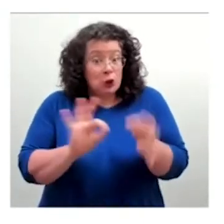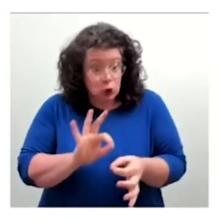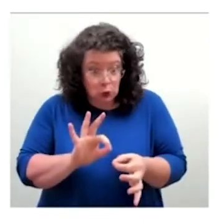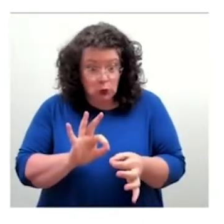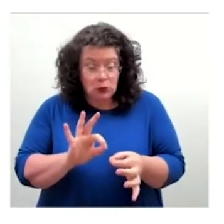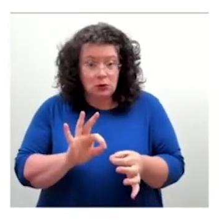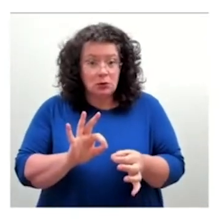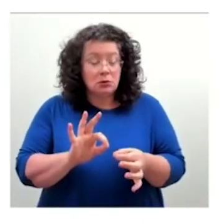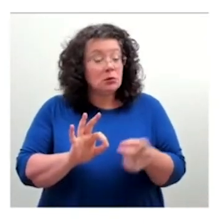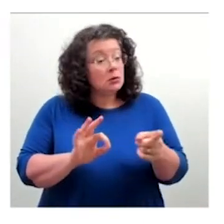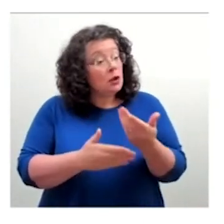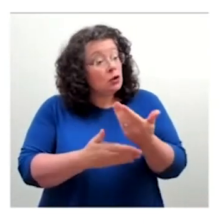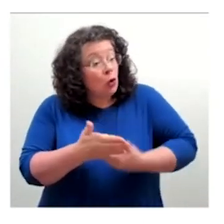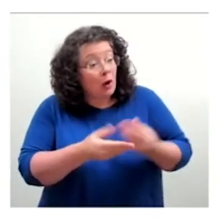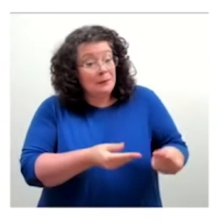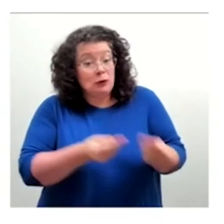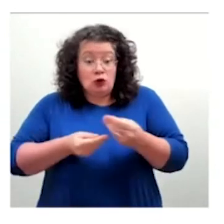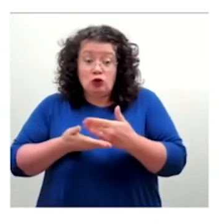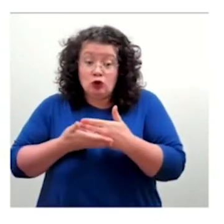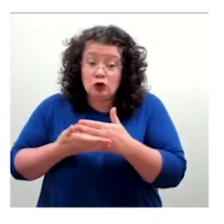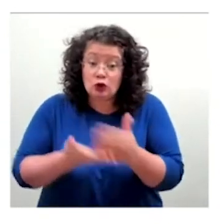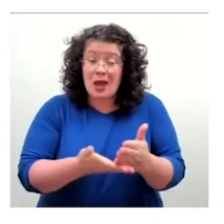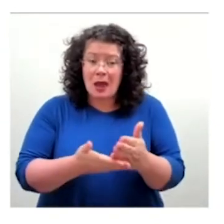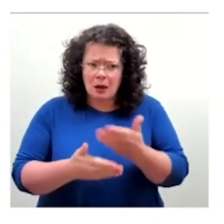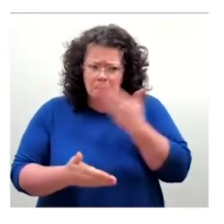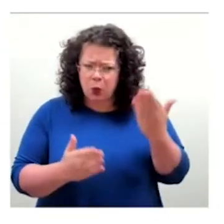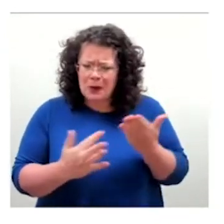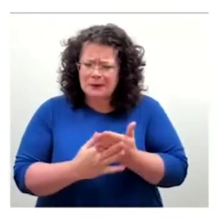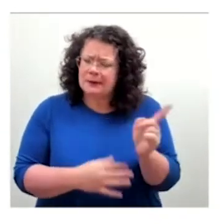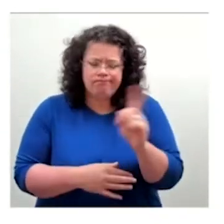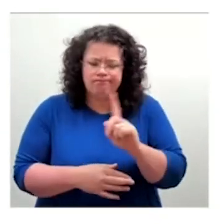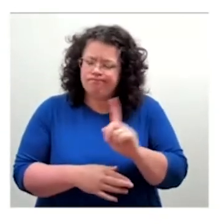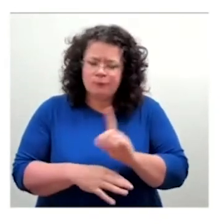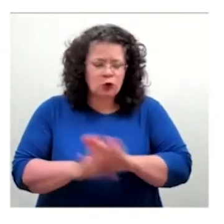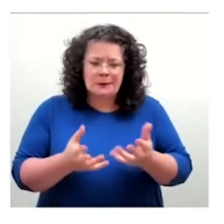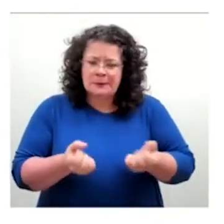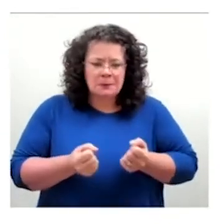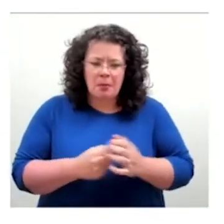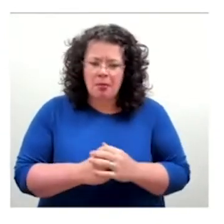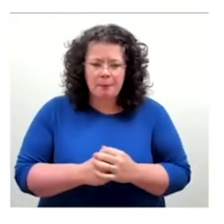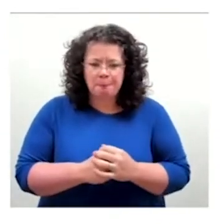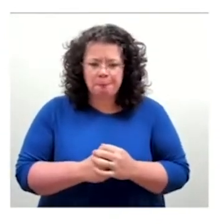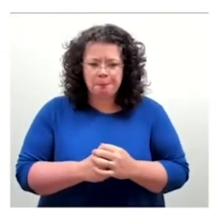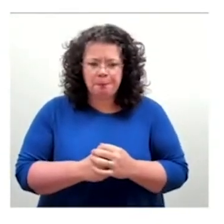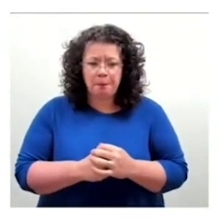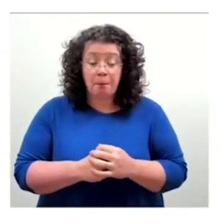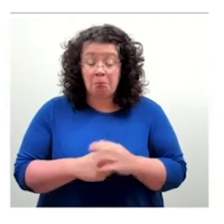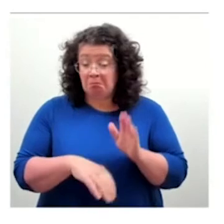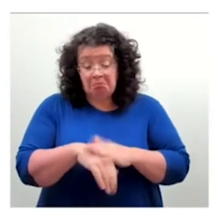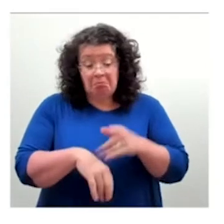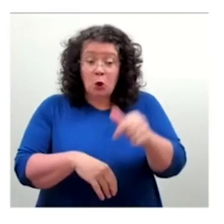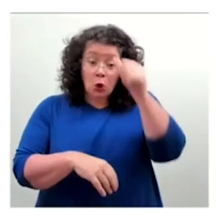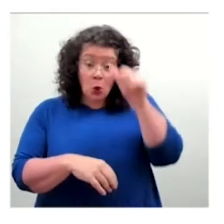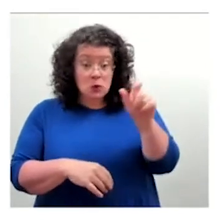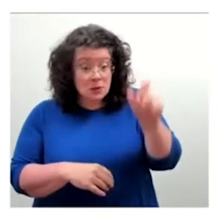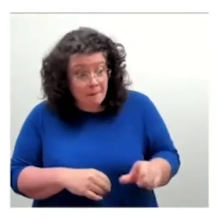70+% of disability is invisible. I also think, well, there's amazing just strength